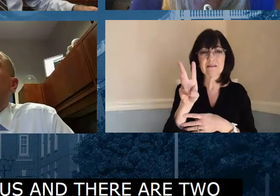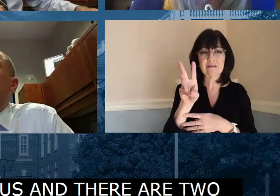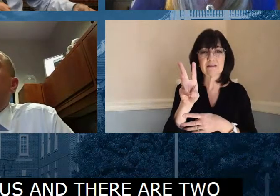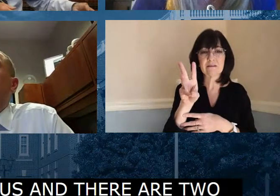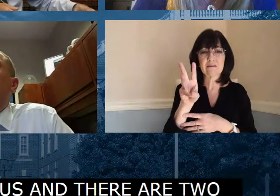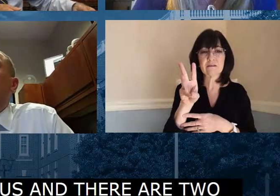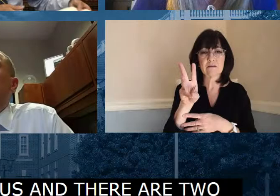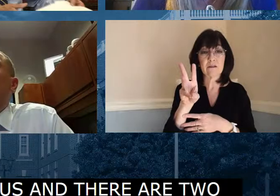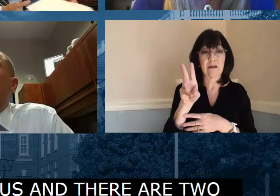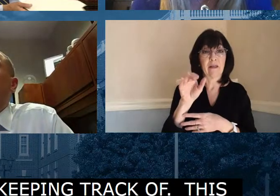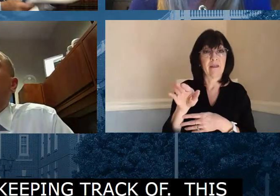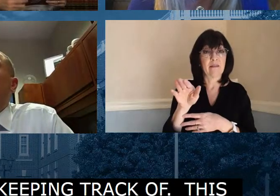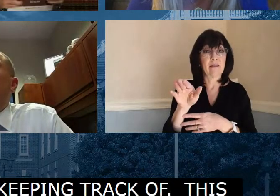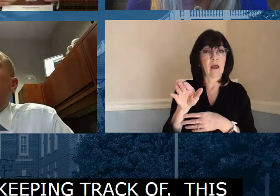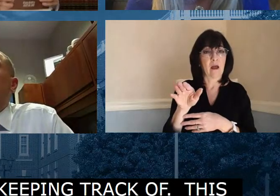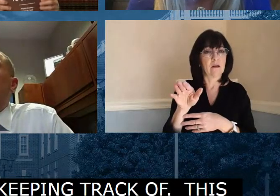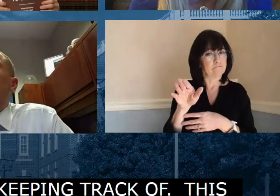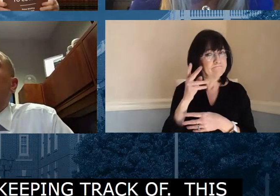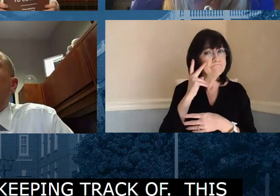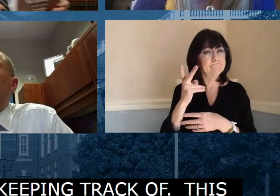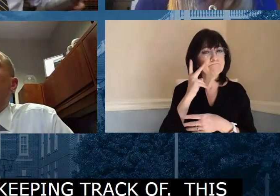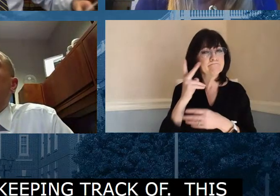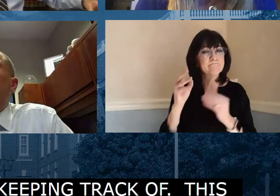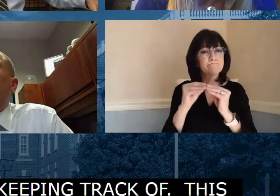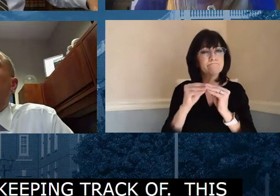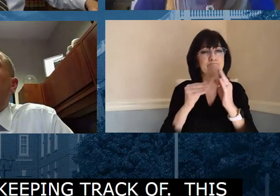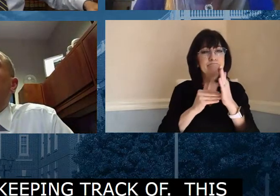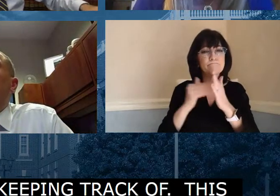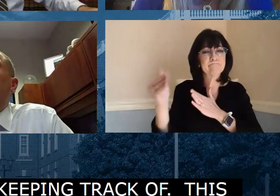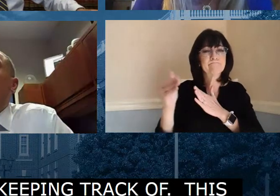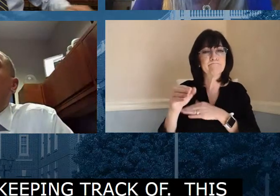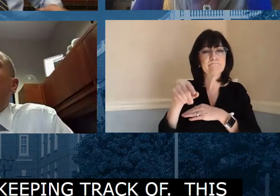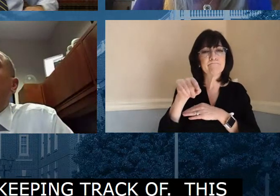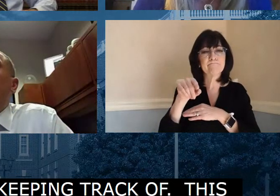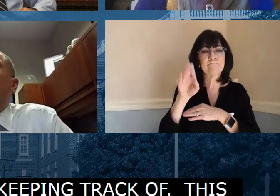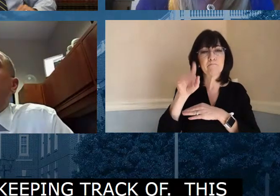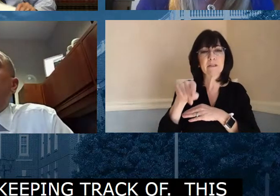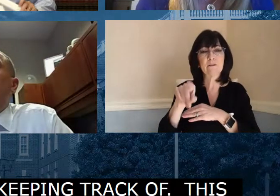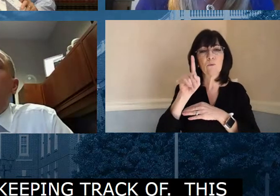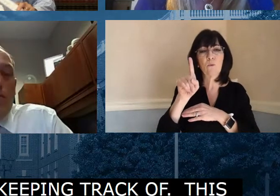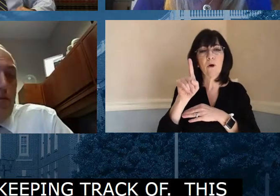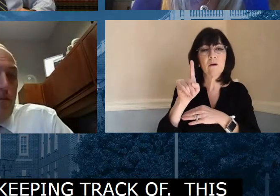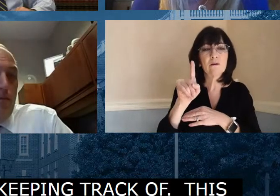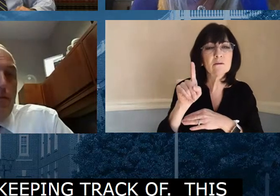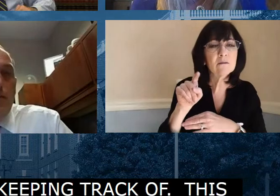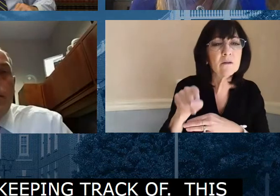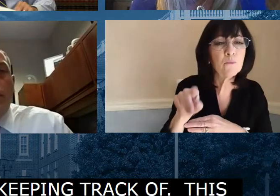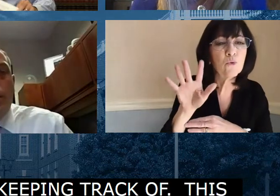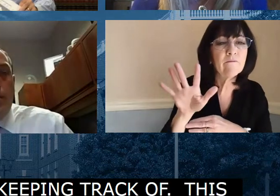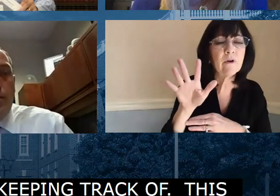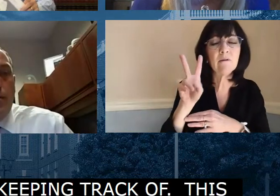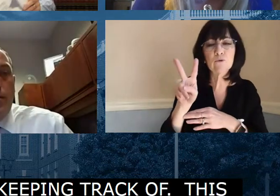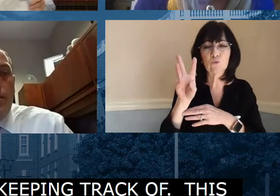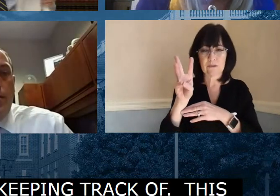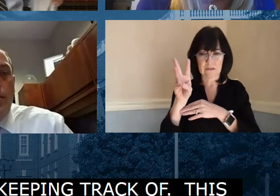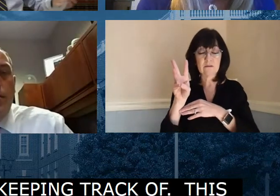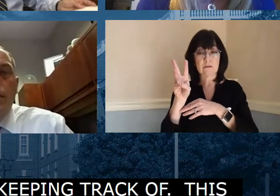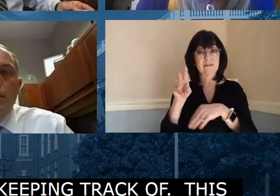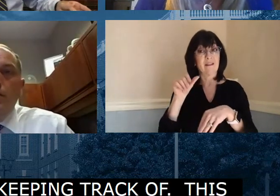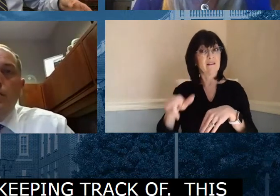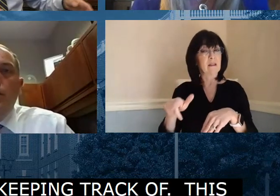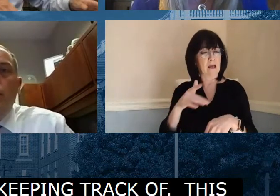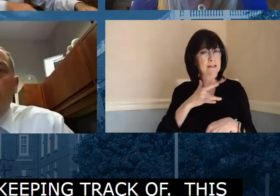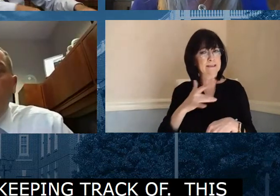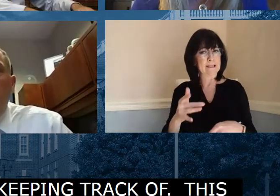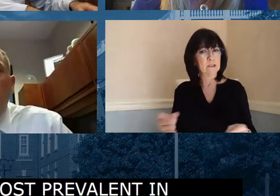is really most prevalent in general. Both of these tend to be more contagious. Not